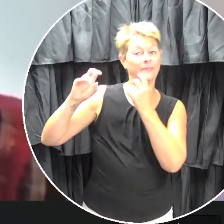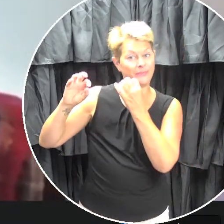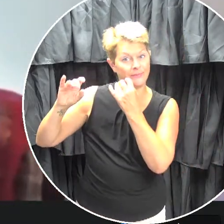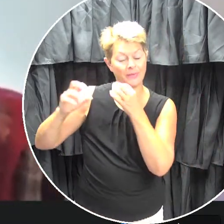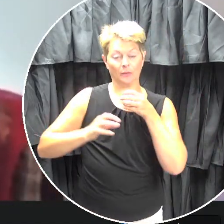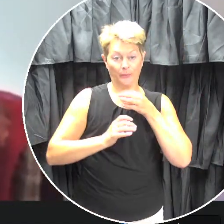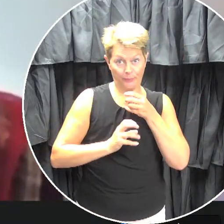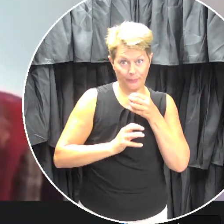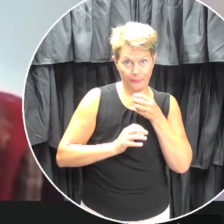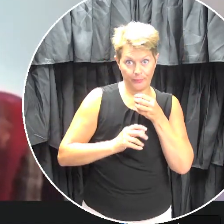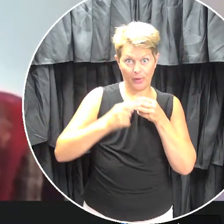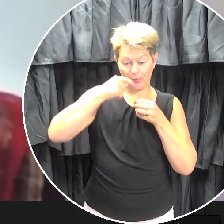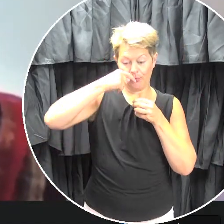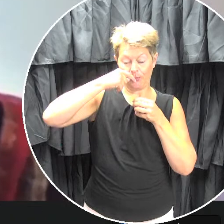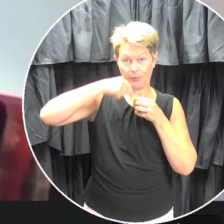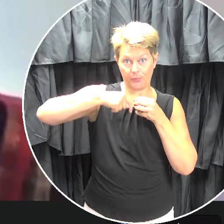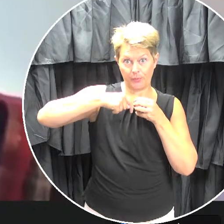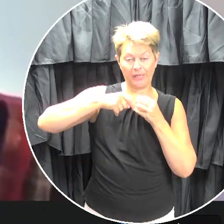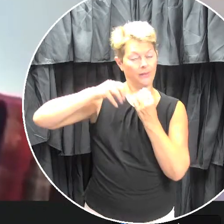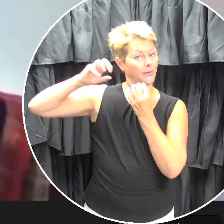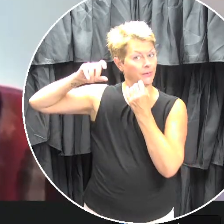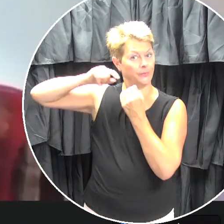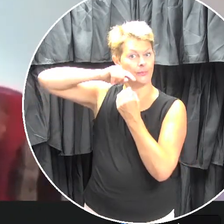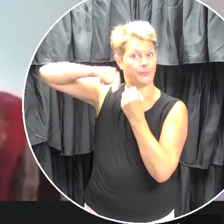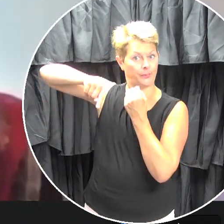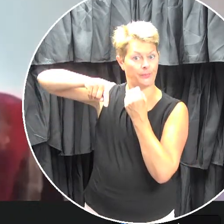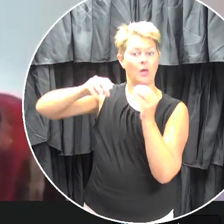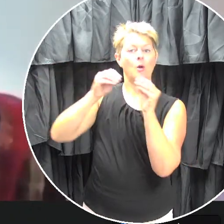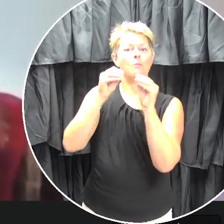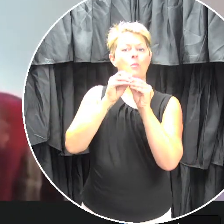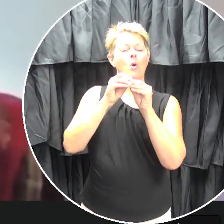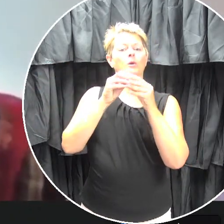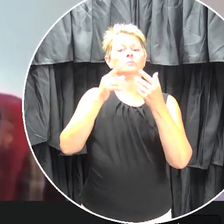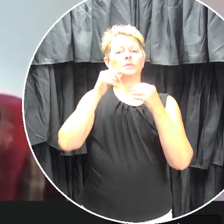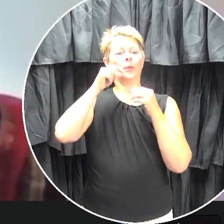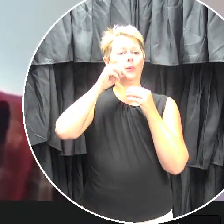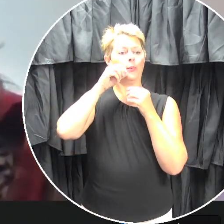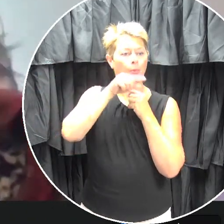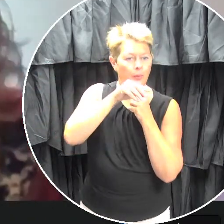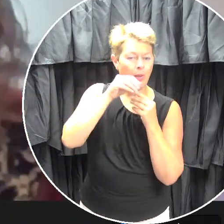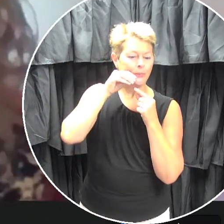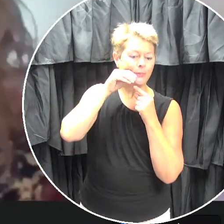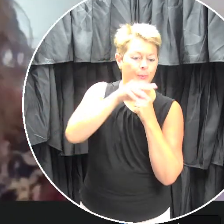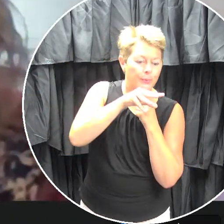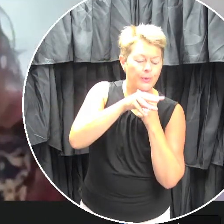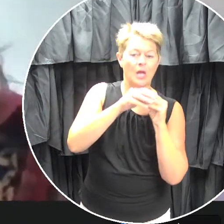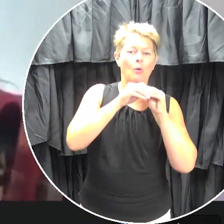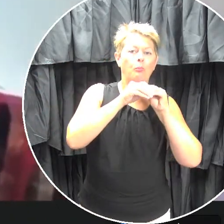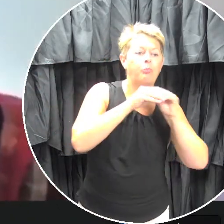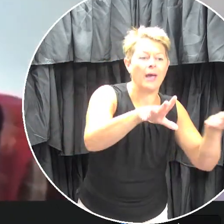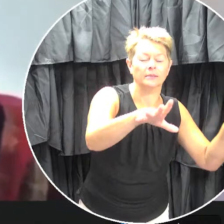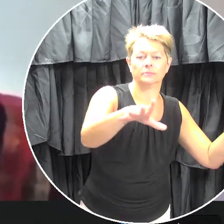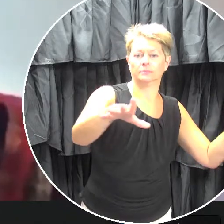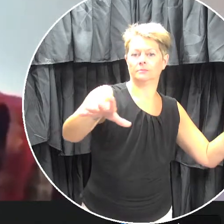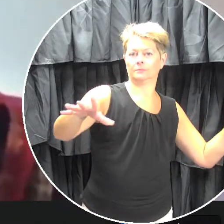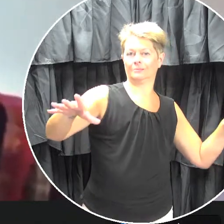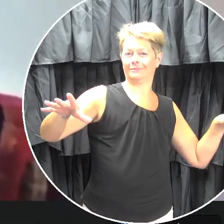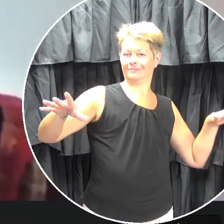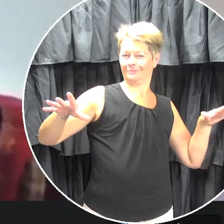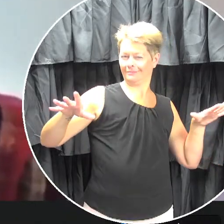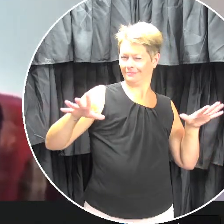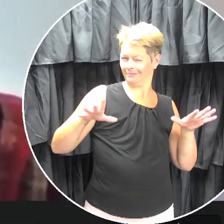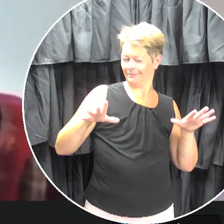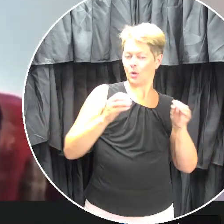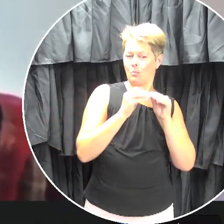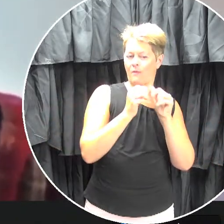may be, and we produce more force behind that, and so we may be able to spread those particles further in the air.